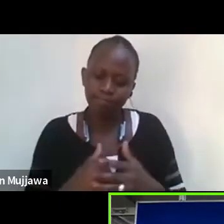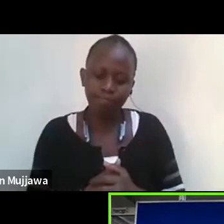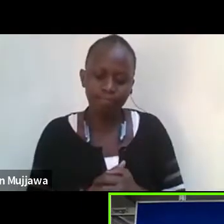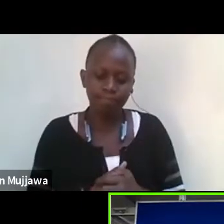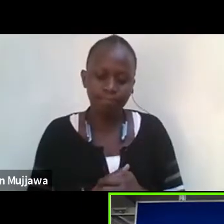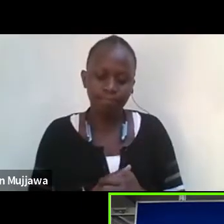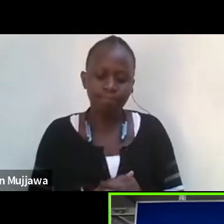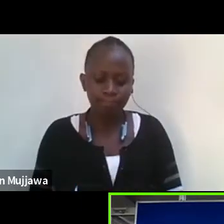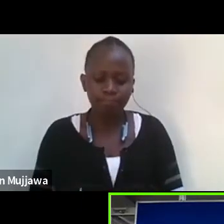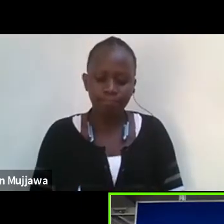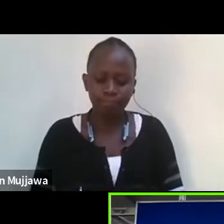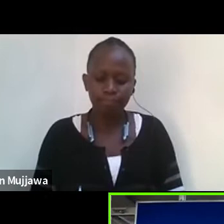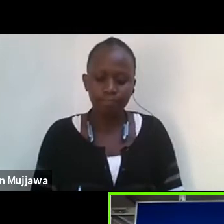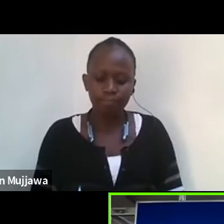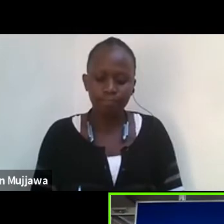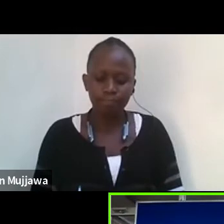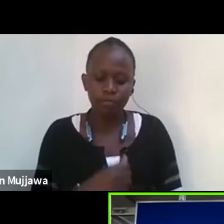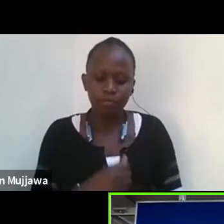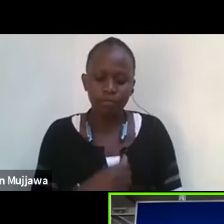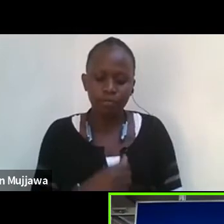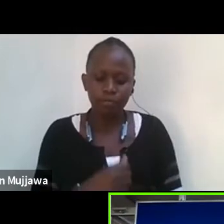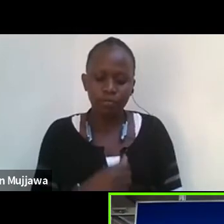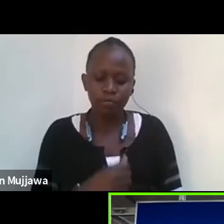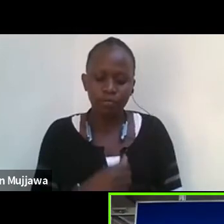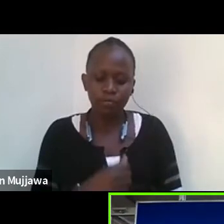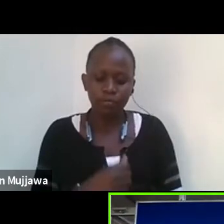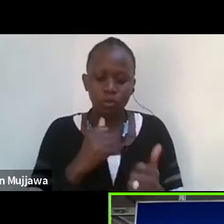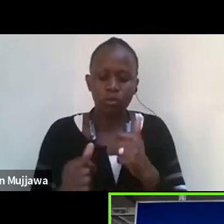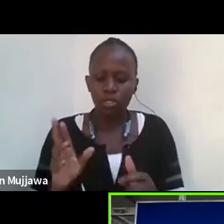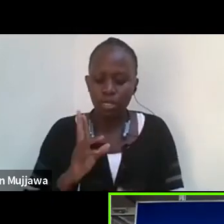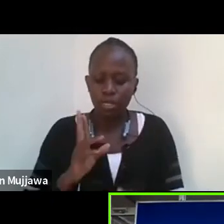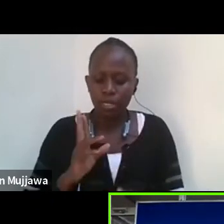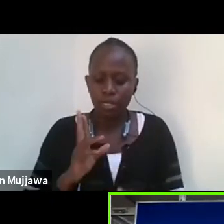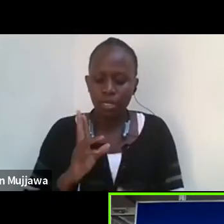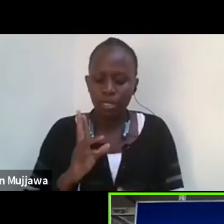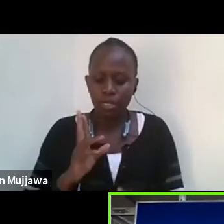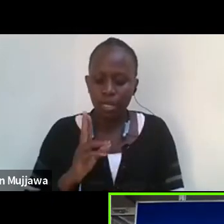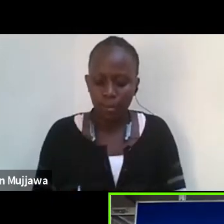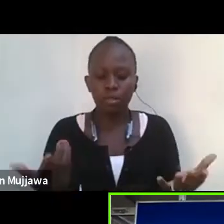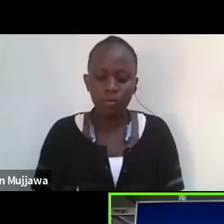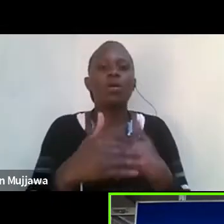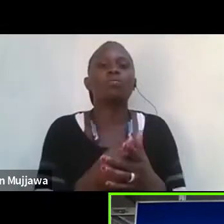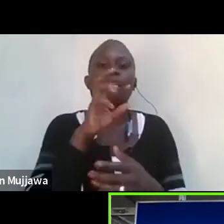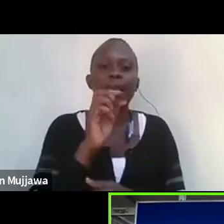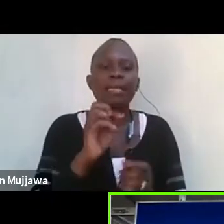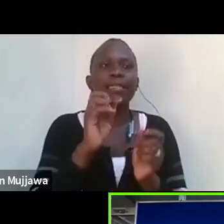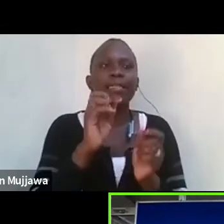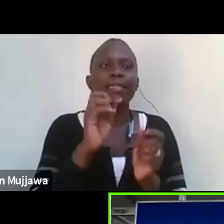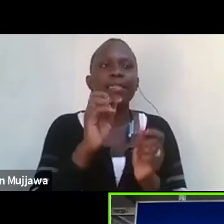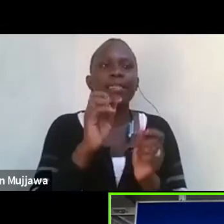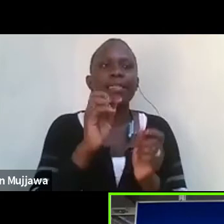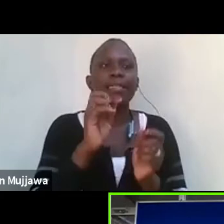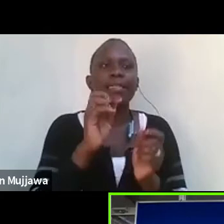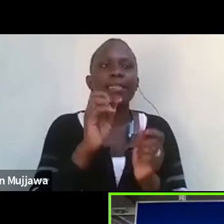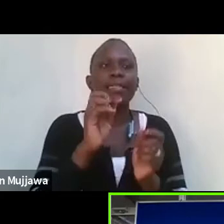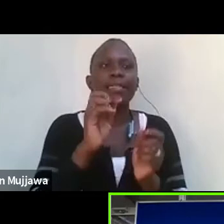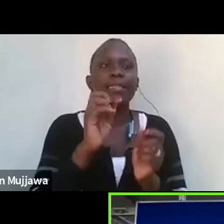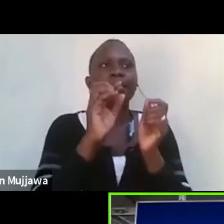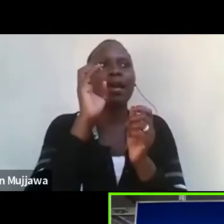our distribution, taking our products all across to the 8 African markets where we have presence, because everything is done